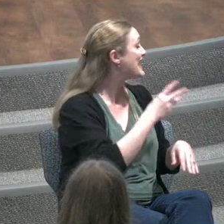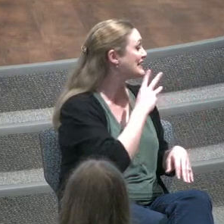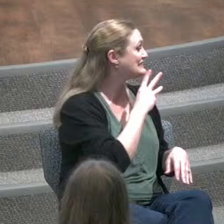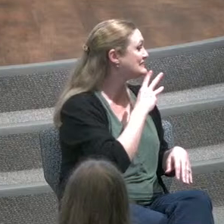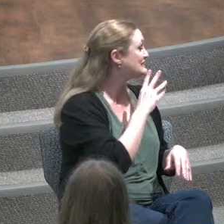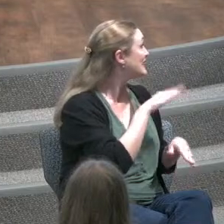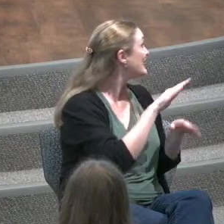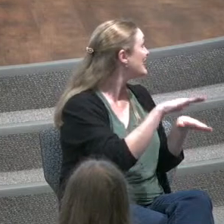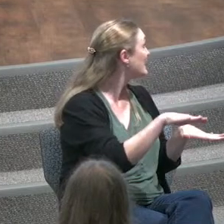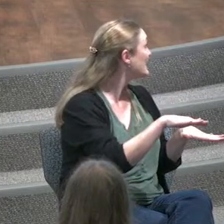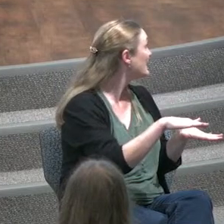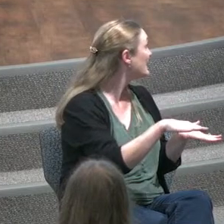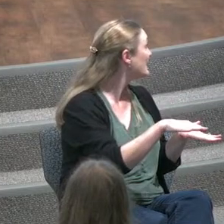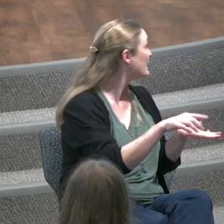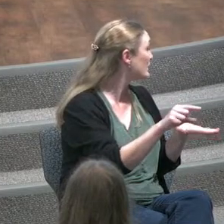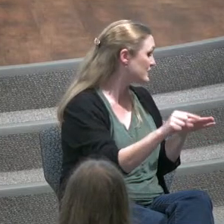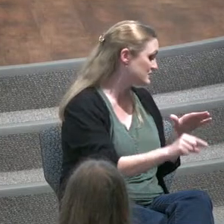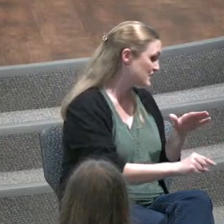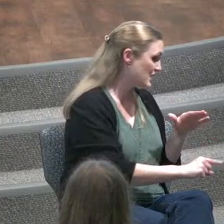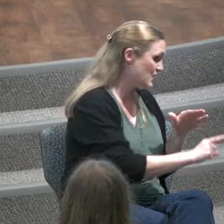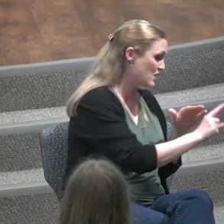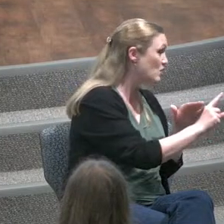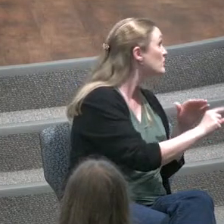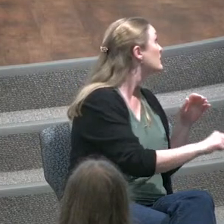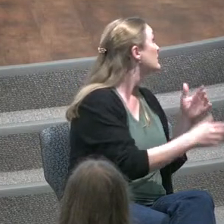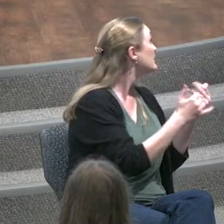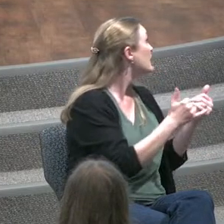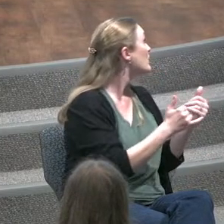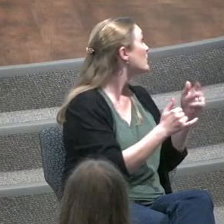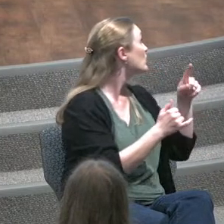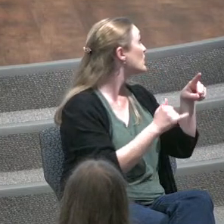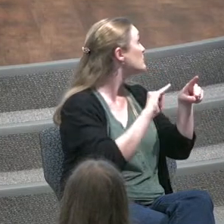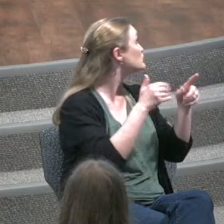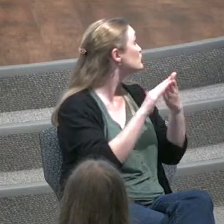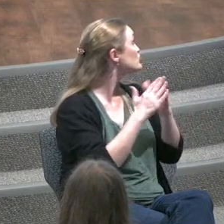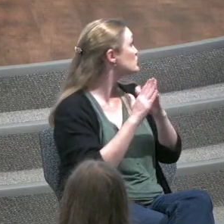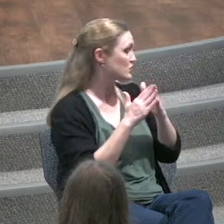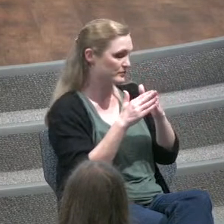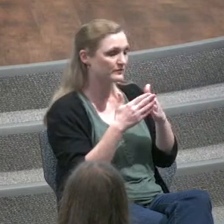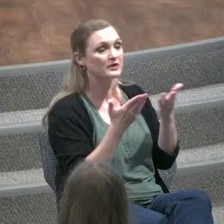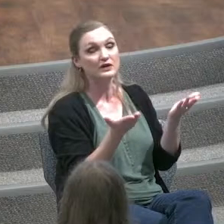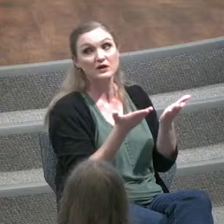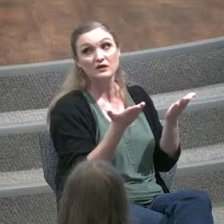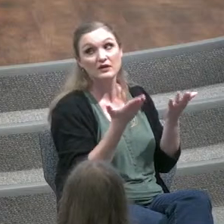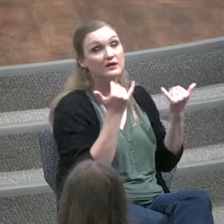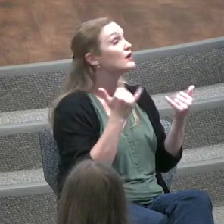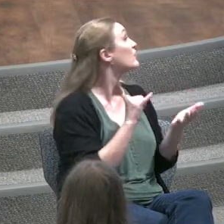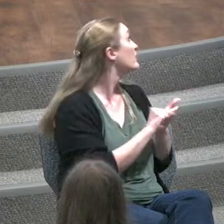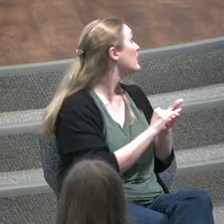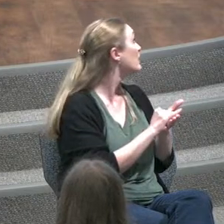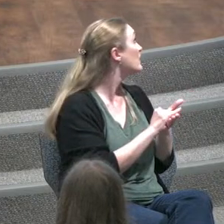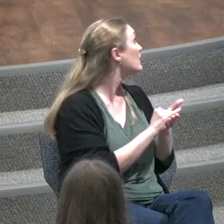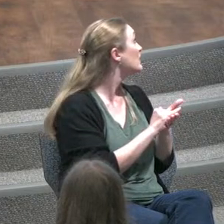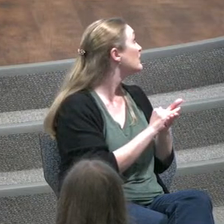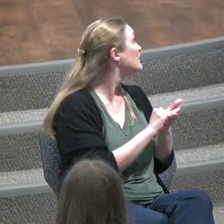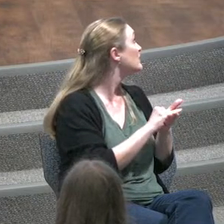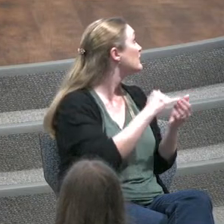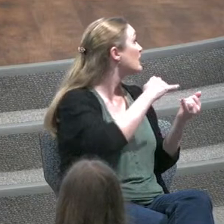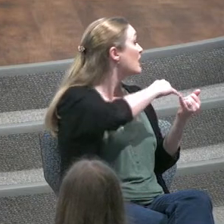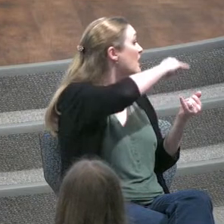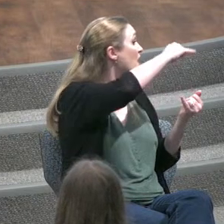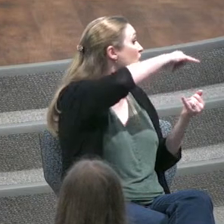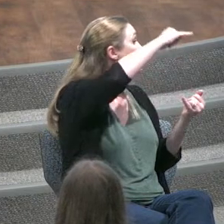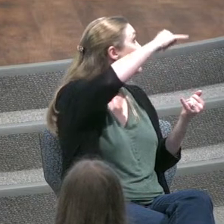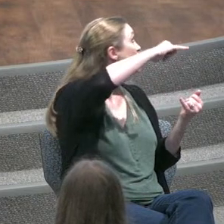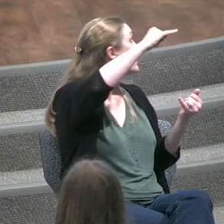went all the way down to Beersheba, and then we've come back up to Jerusalem, which is right here. Now, incidentally, this